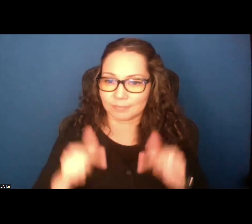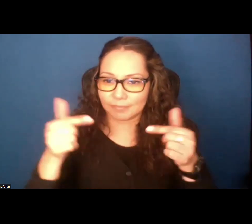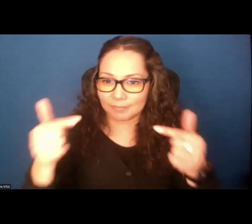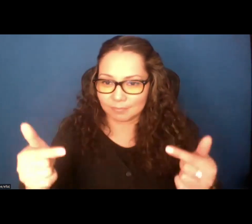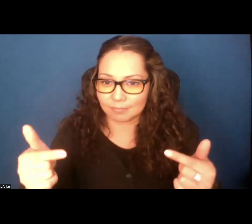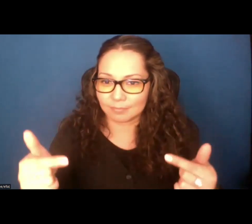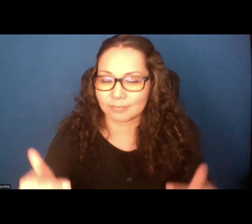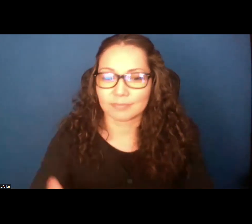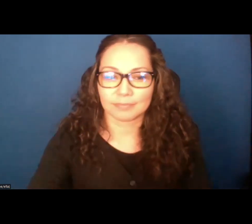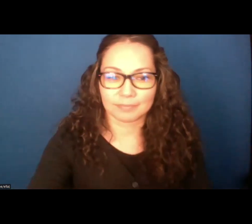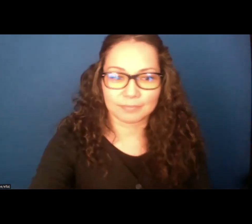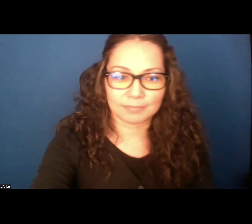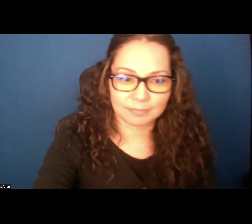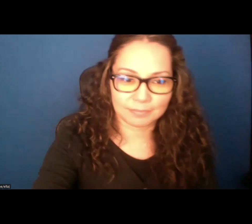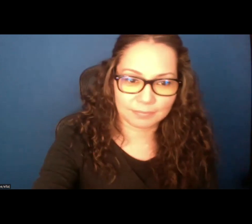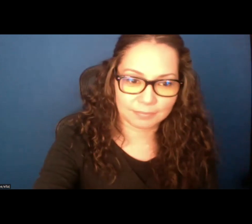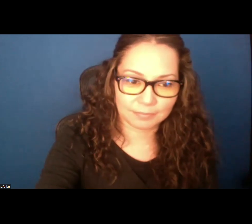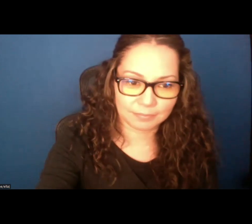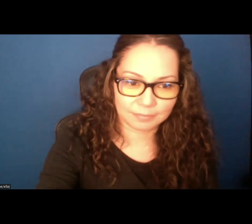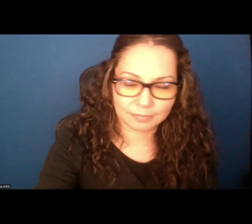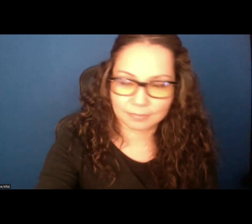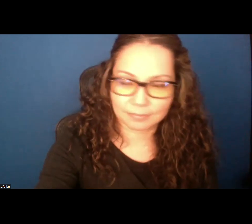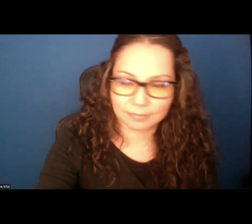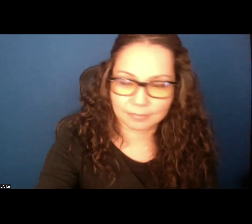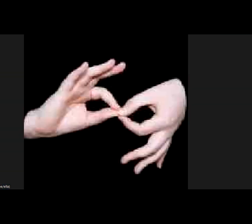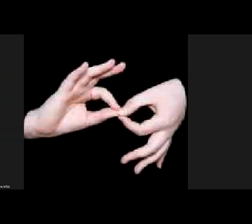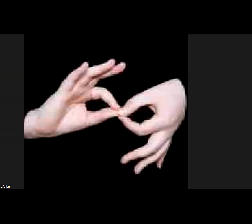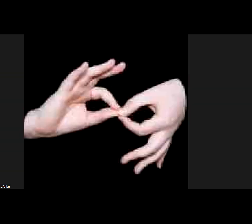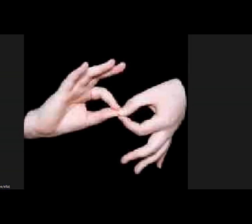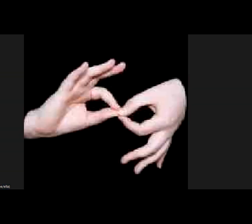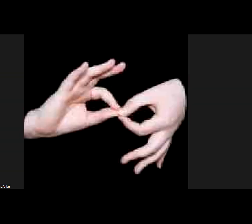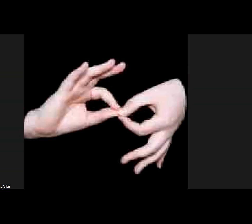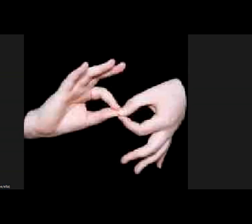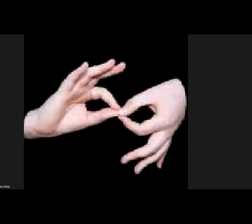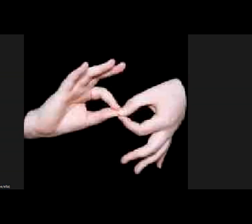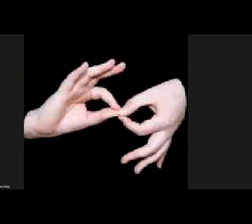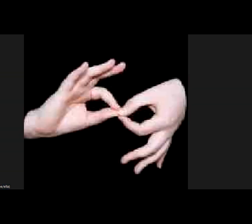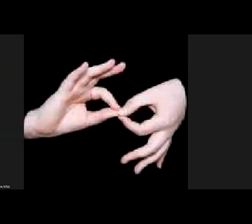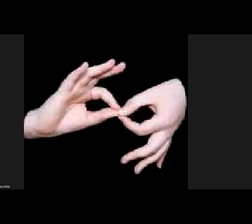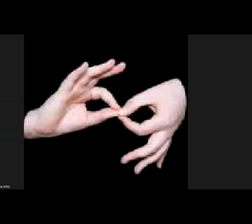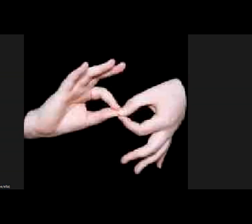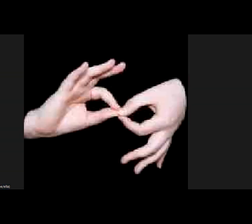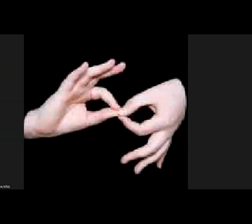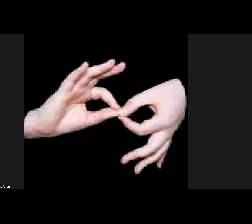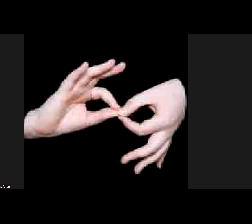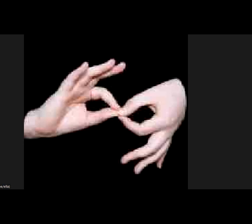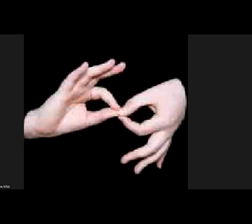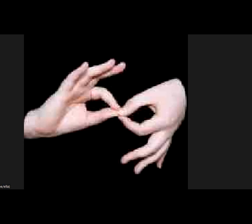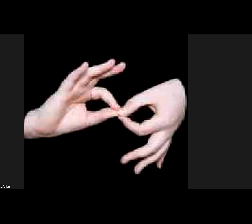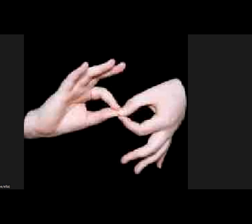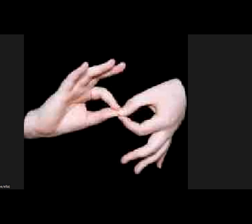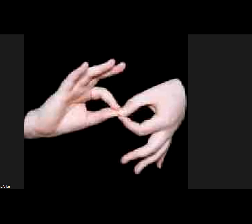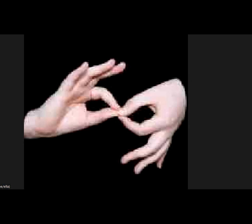kind, smiling all the time, um, and loved life, even in the state that she was in. Um,